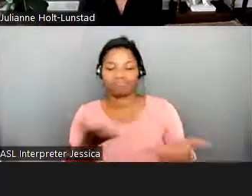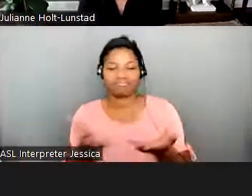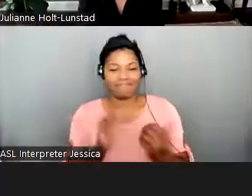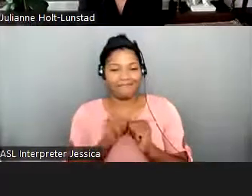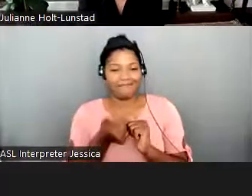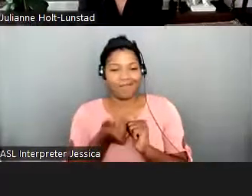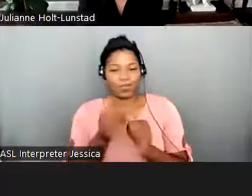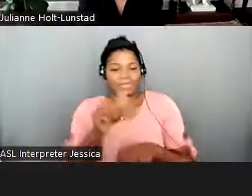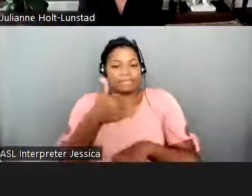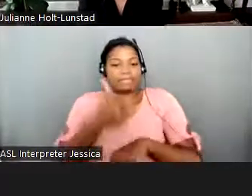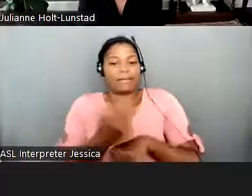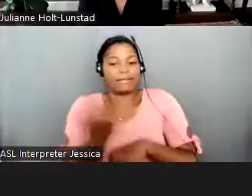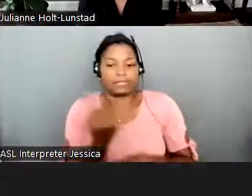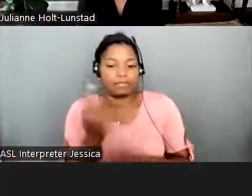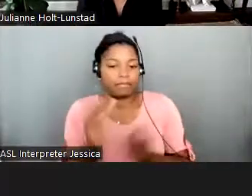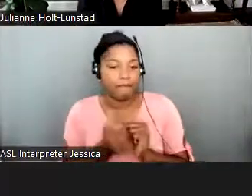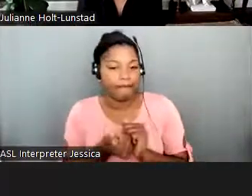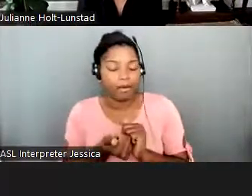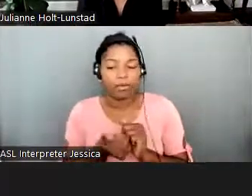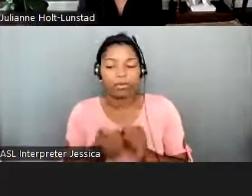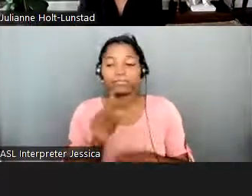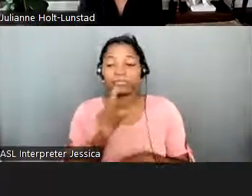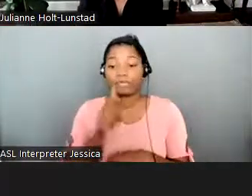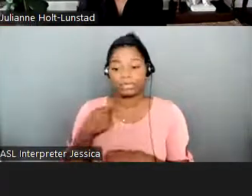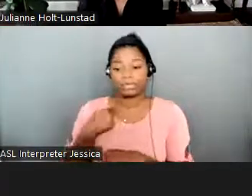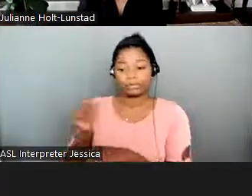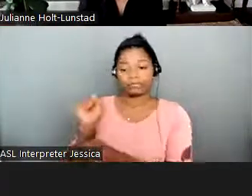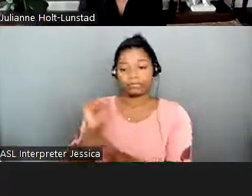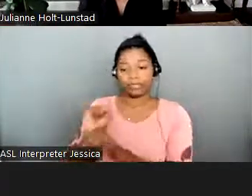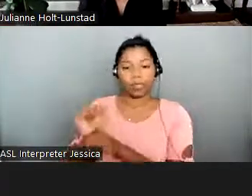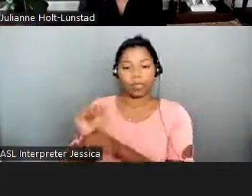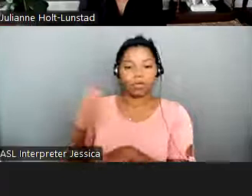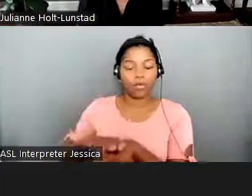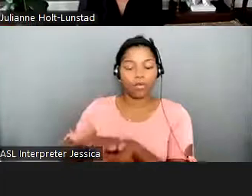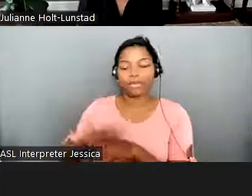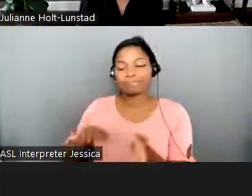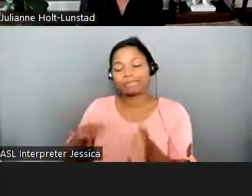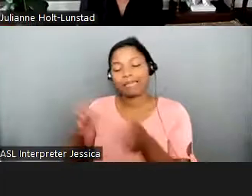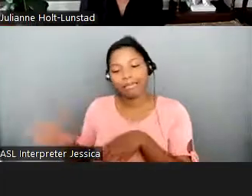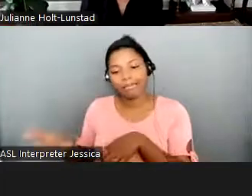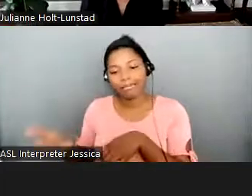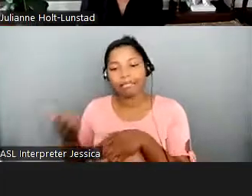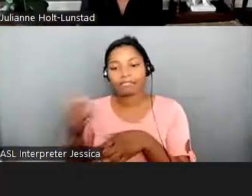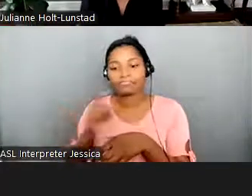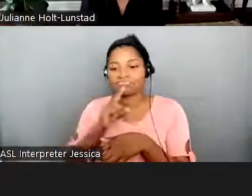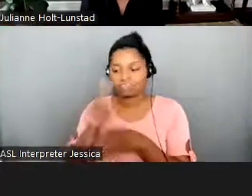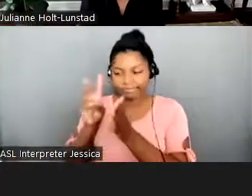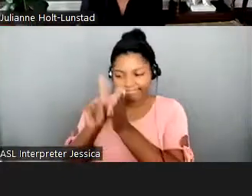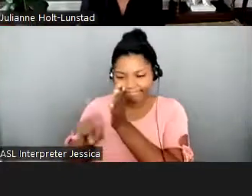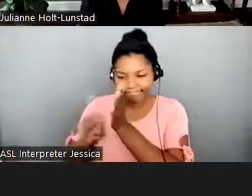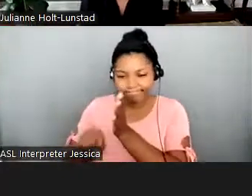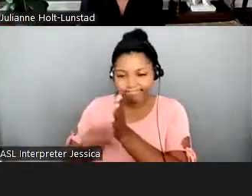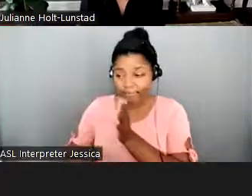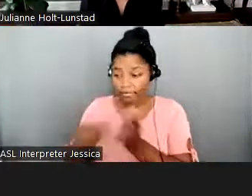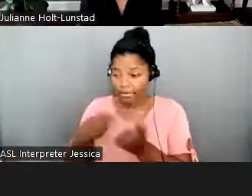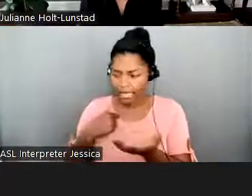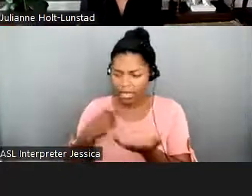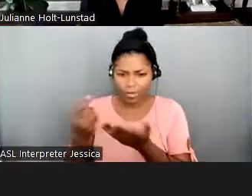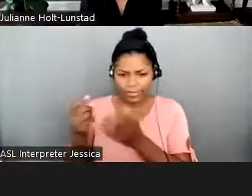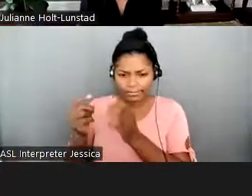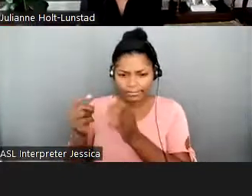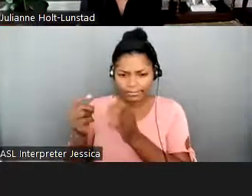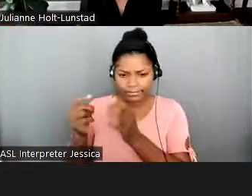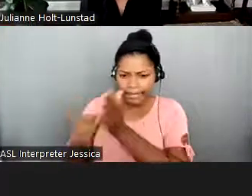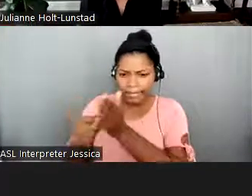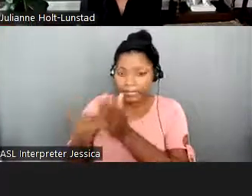So given my prior work on mortality, I wanted to follow it up by examining whether providing